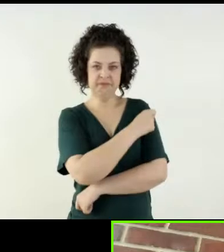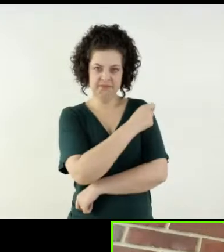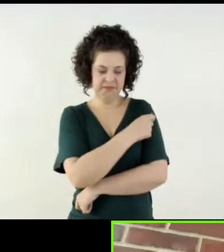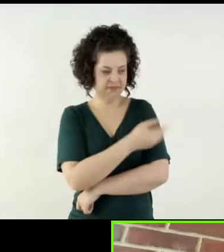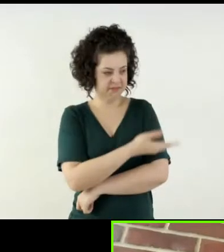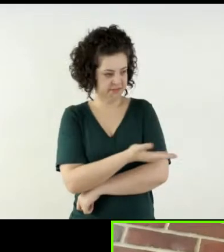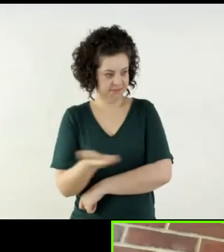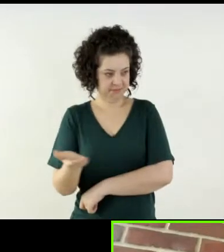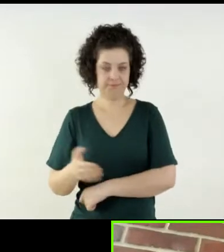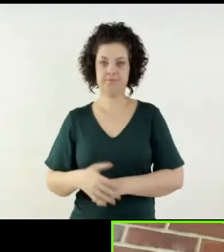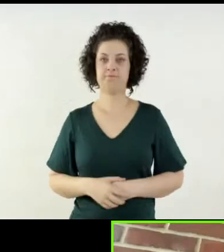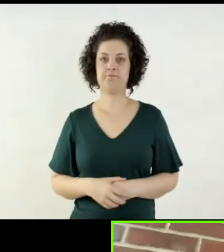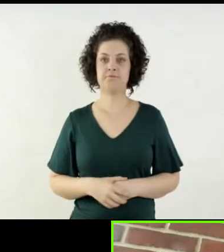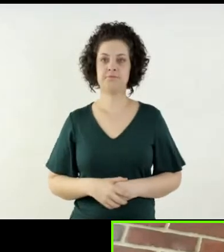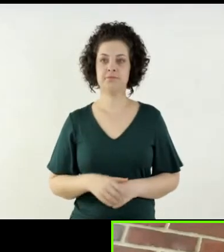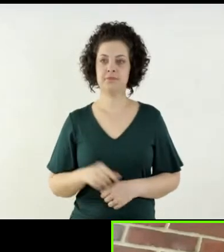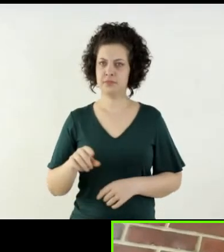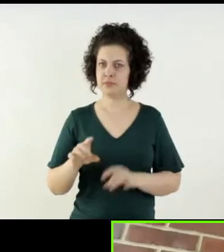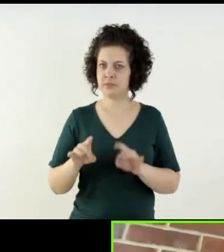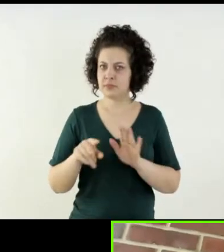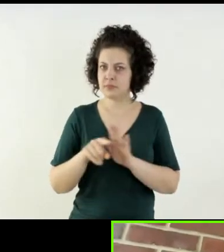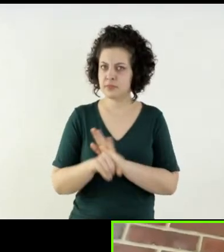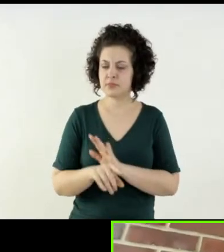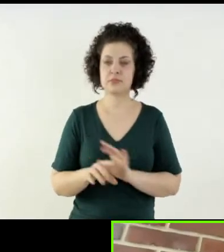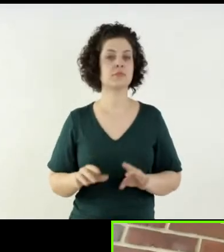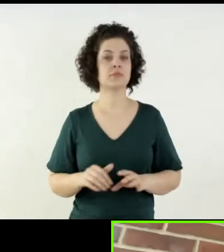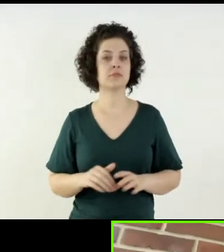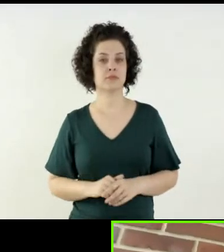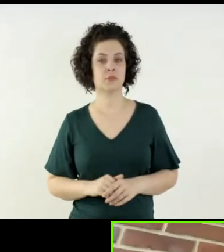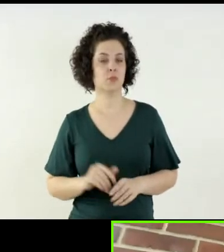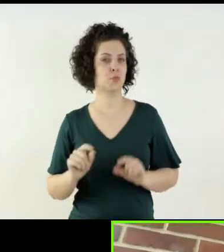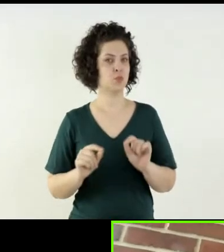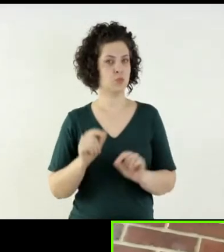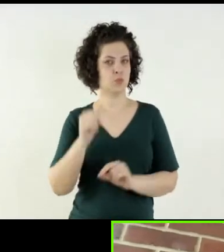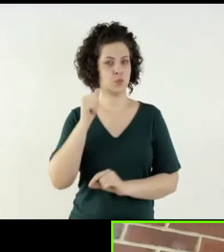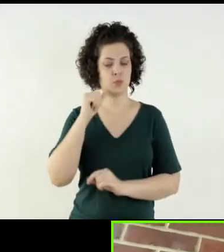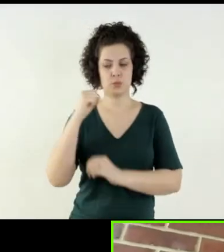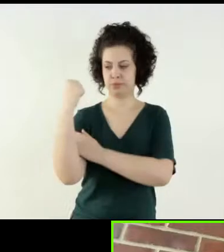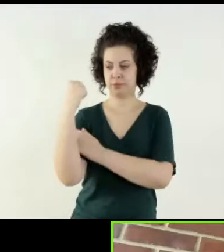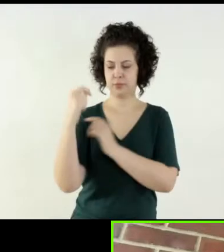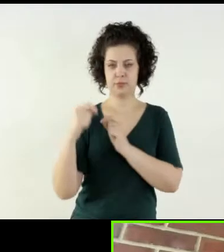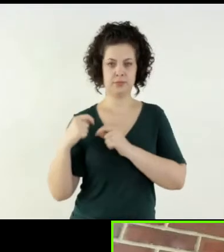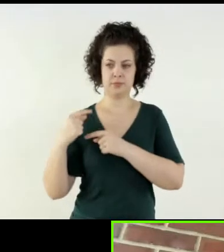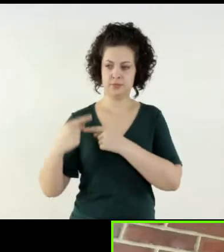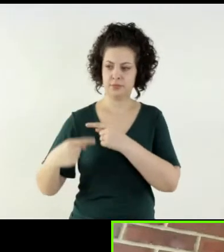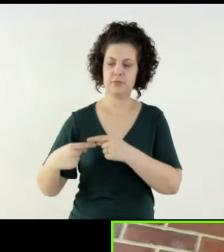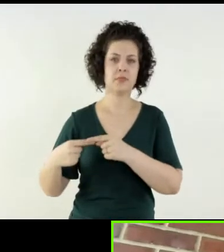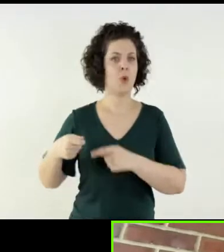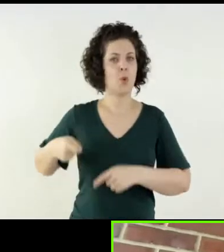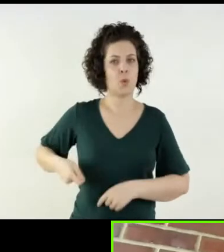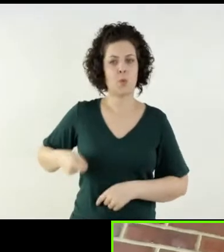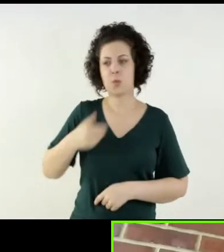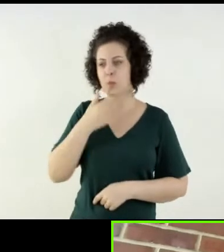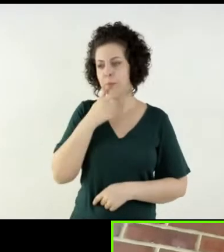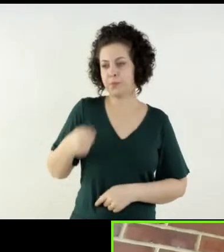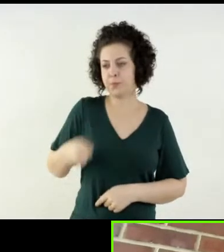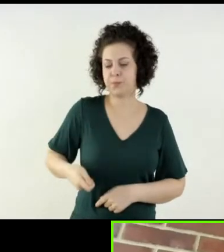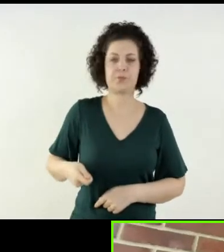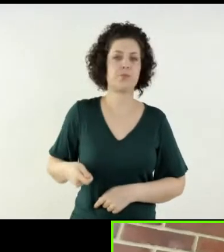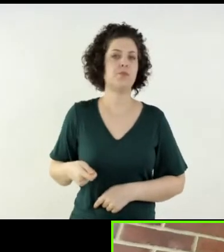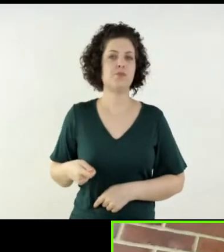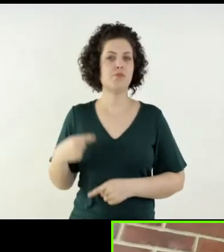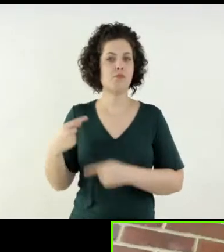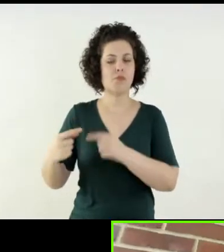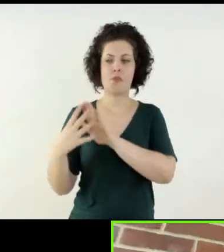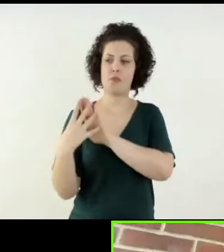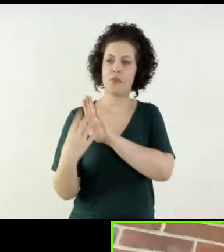question of what is feminism or what is patriarchy, which are important questions, in fact, to interrogate, but can you